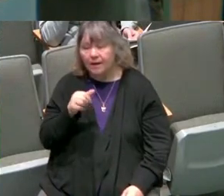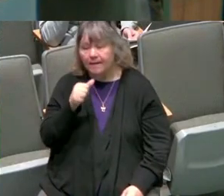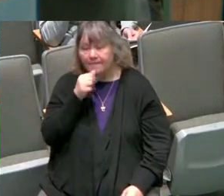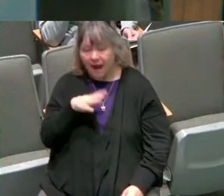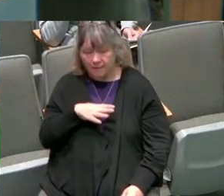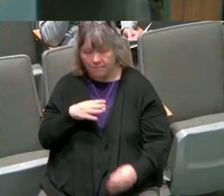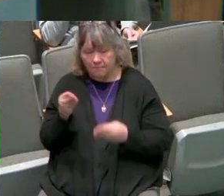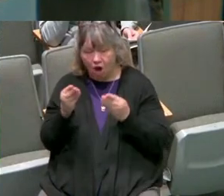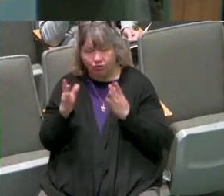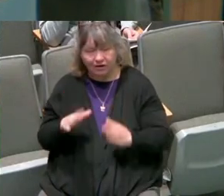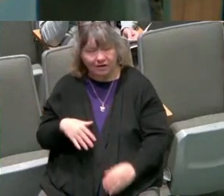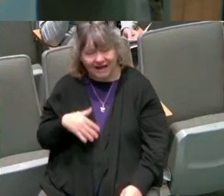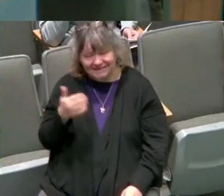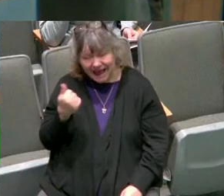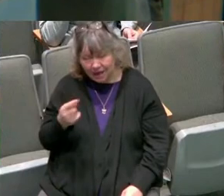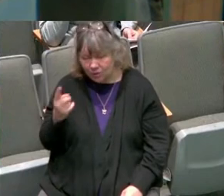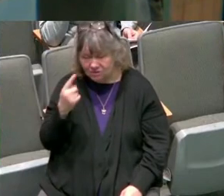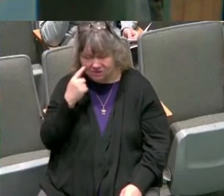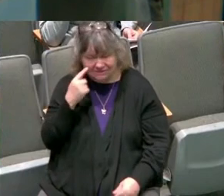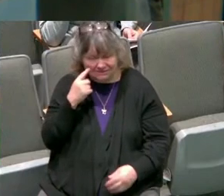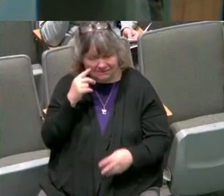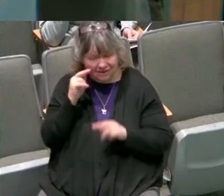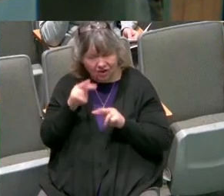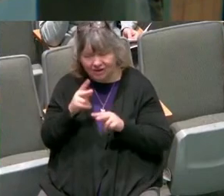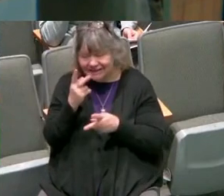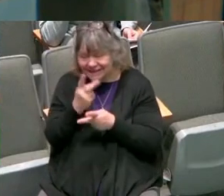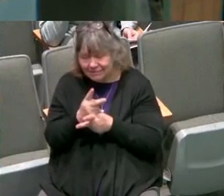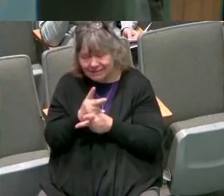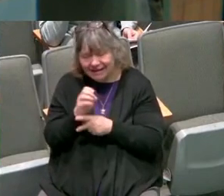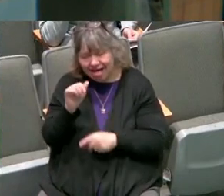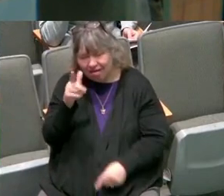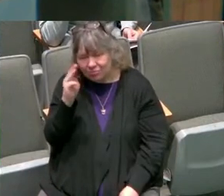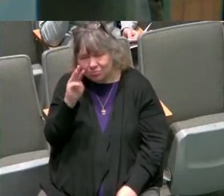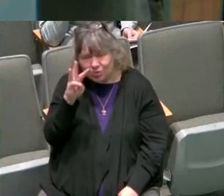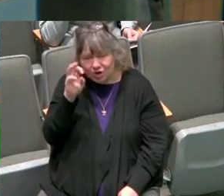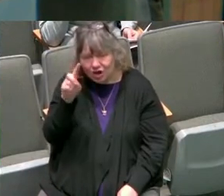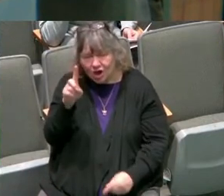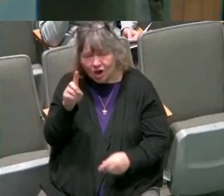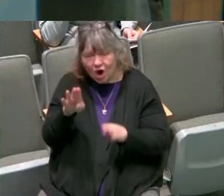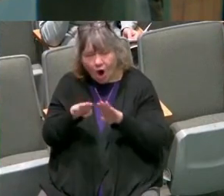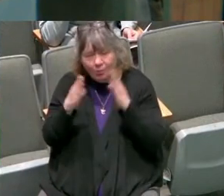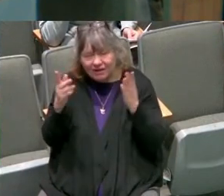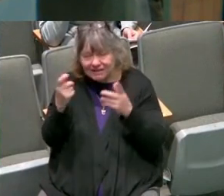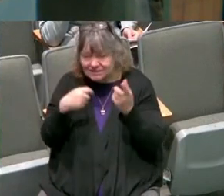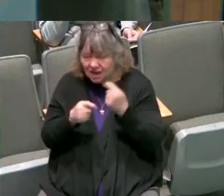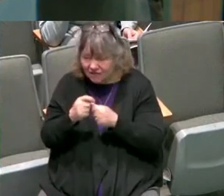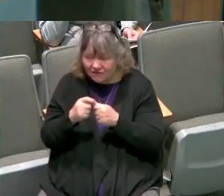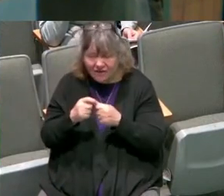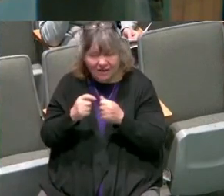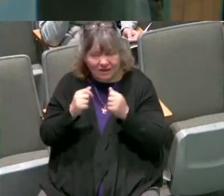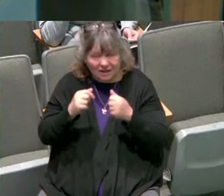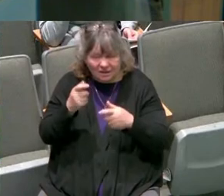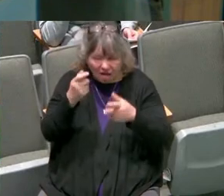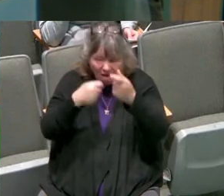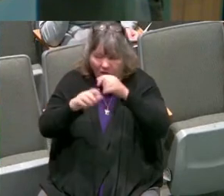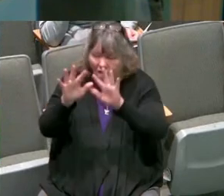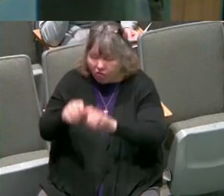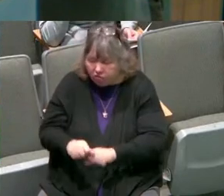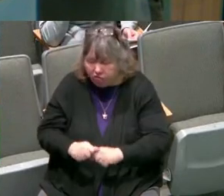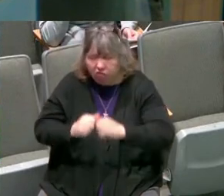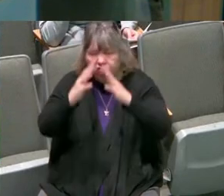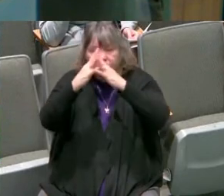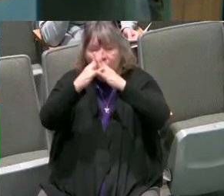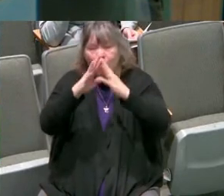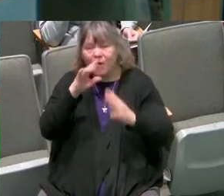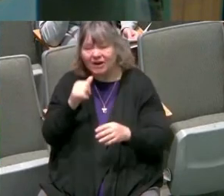has anyone looked at just keeping Elmwood School open for you know we're going to build a kind of a replacement why not